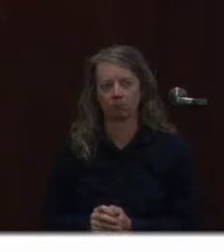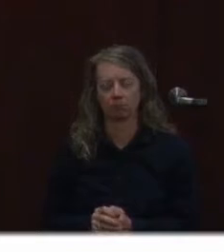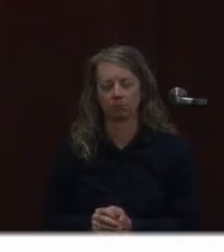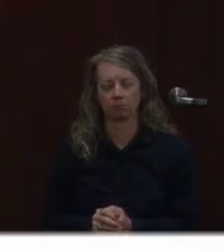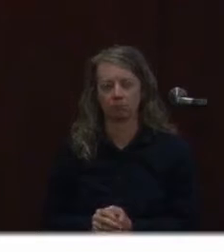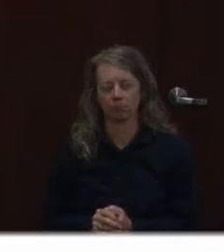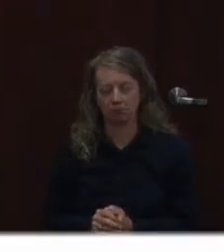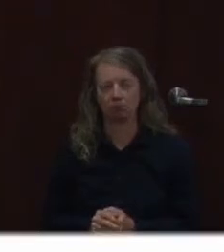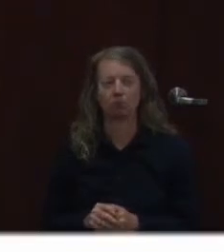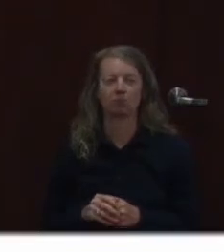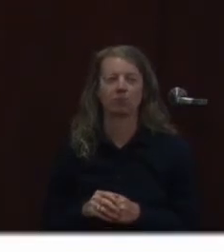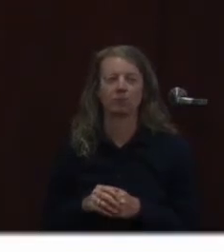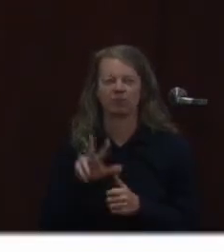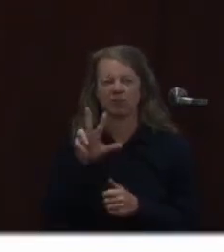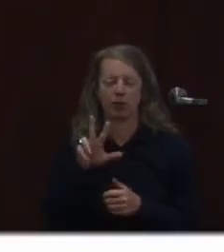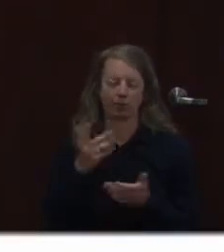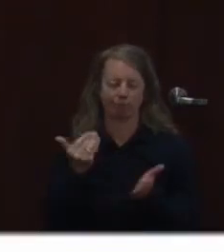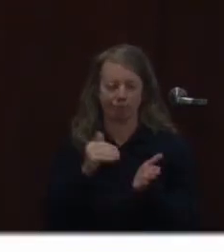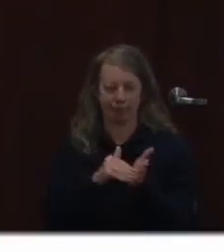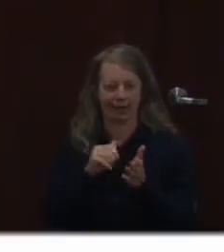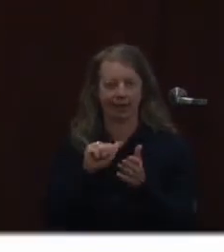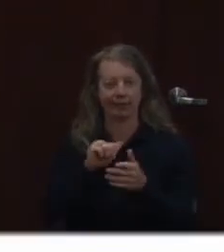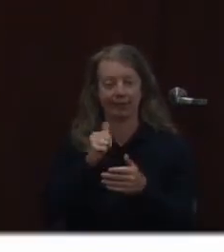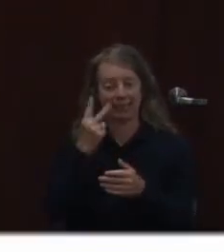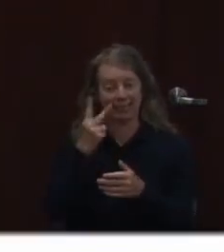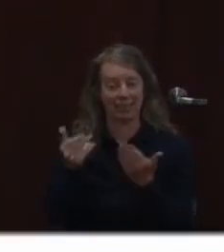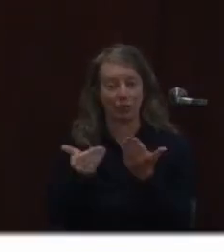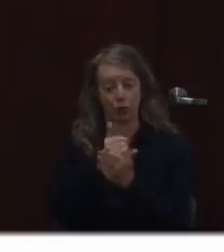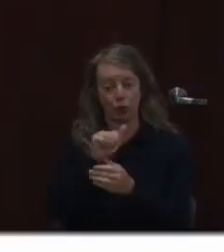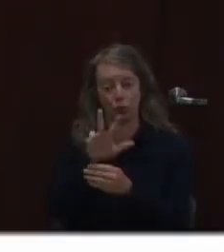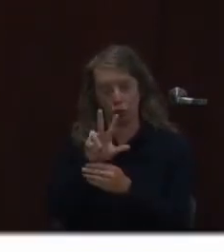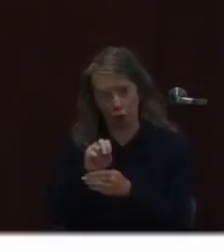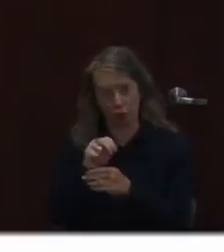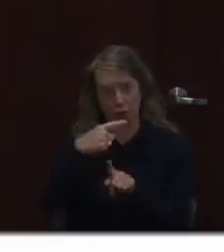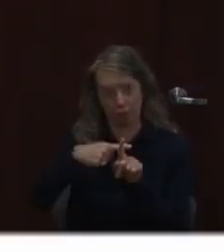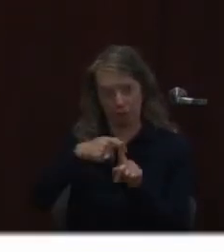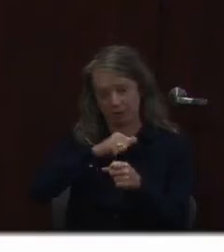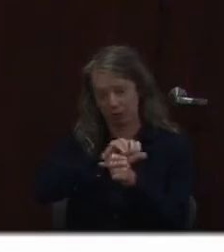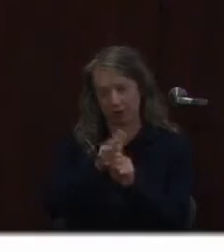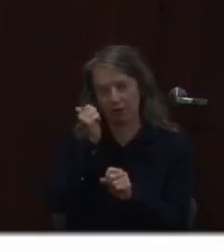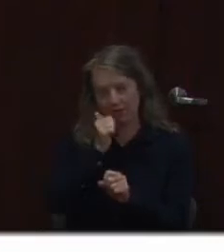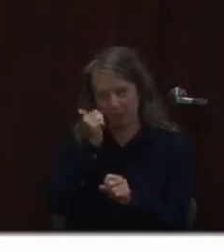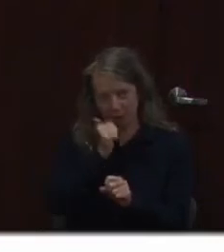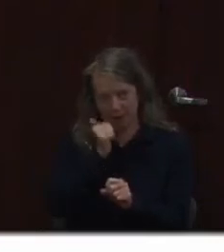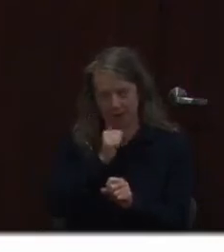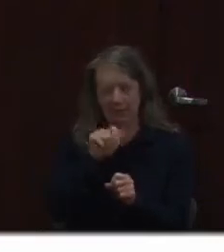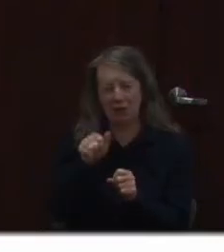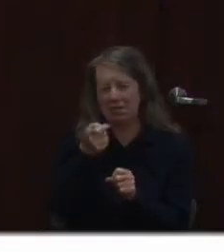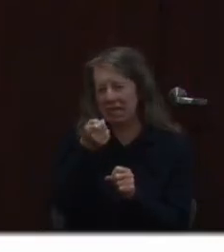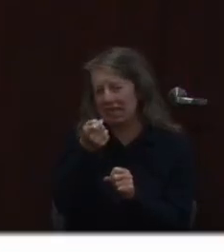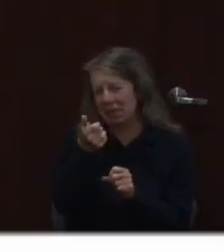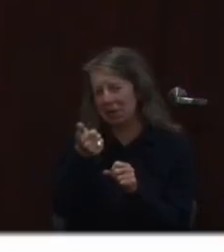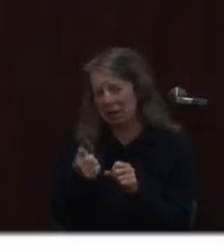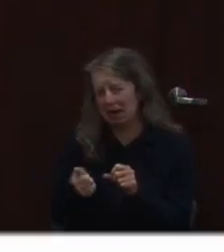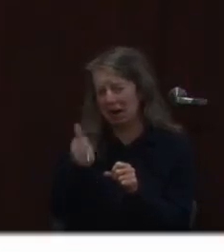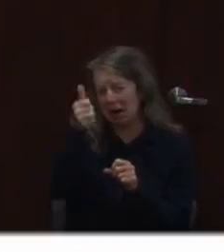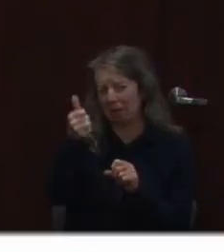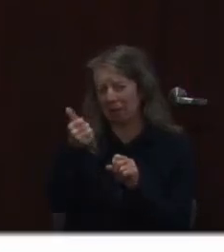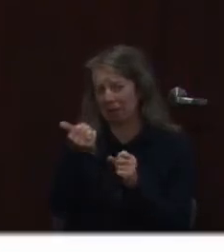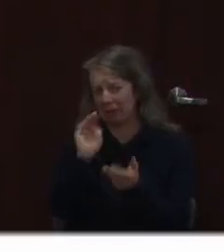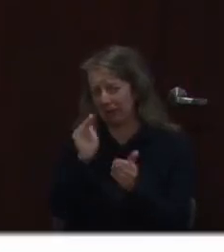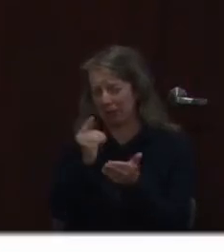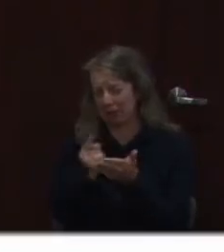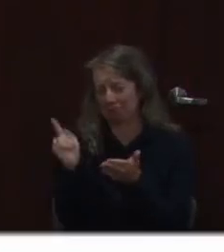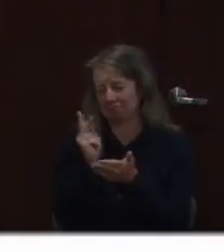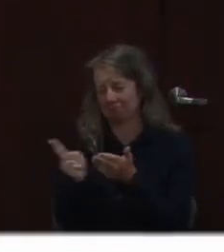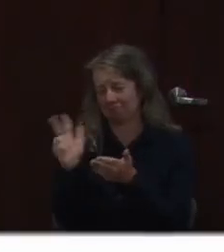30 new cases per day enter our public health workflow. This is a slight uptick from the last 3 weeks. Also, as